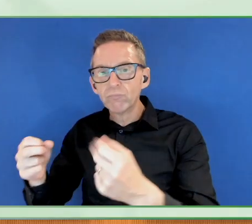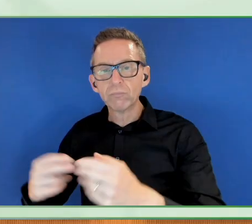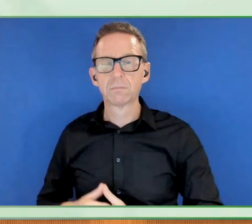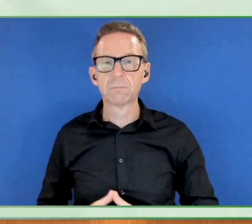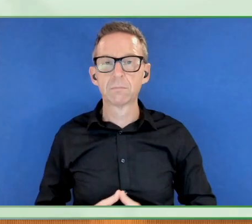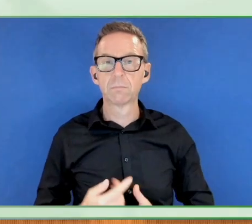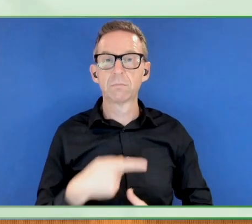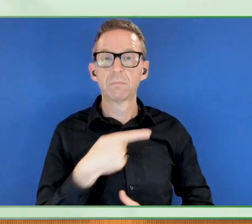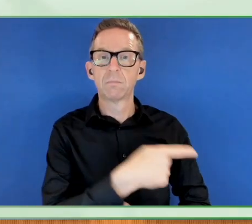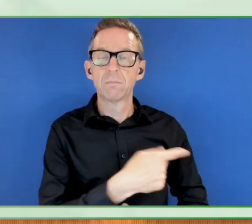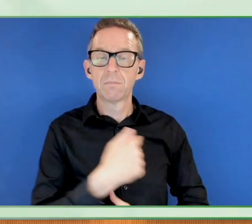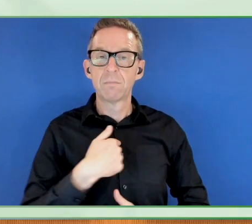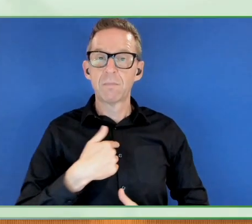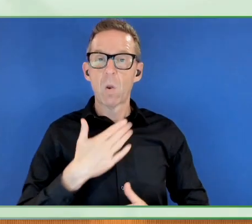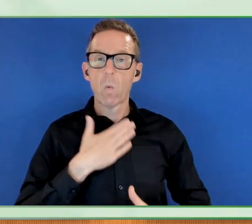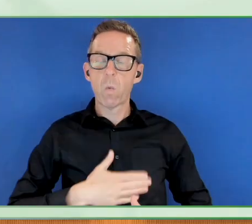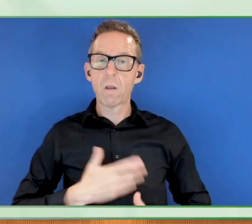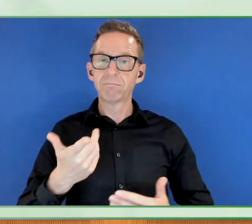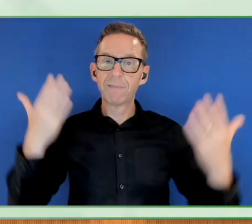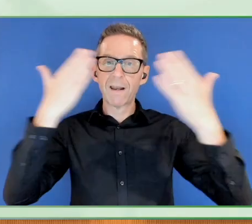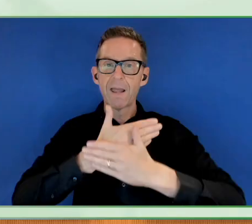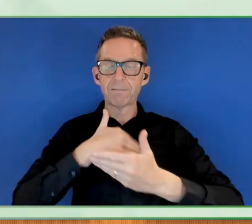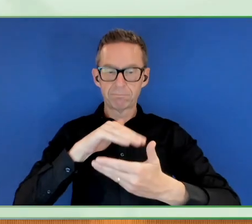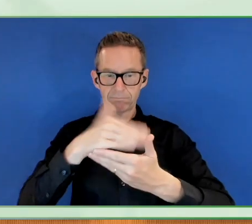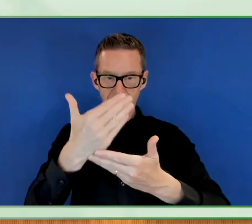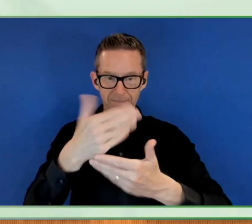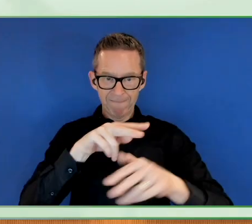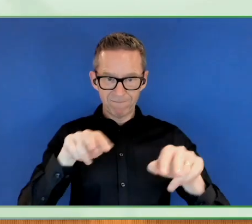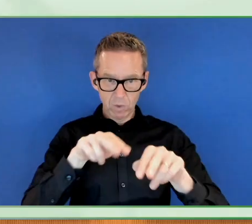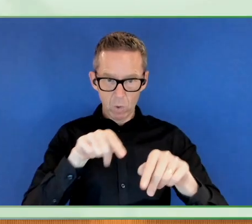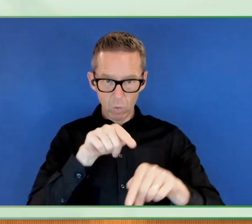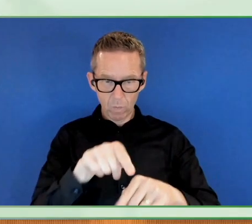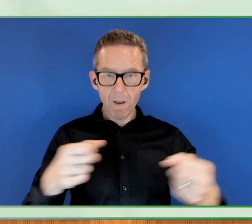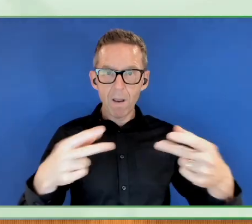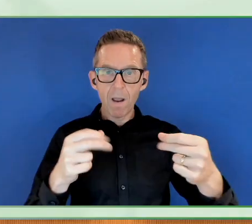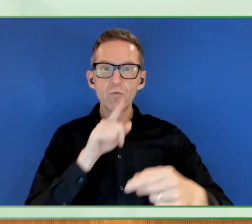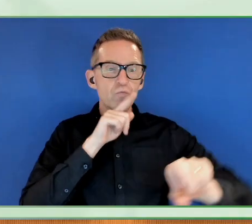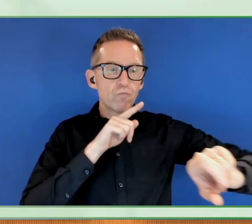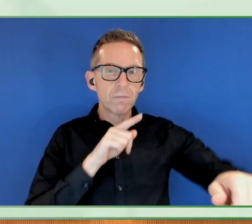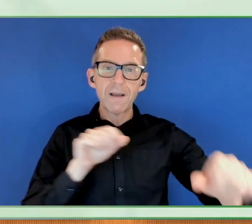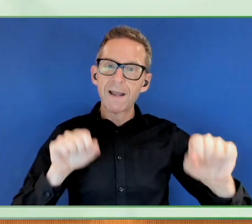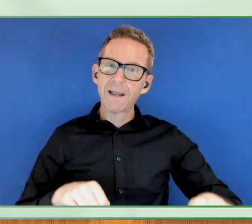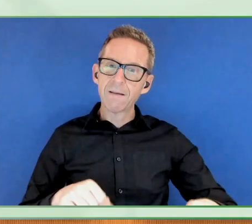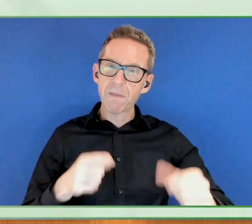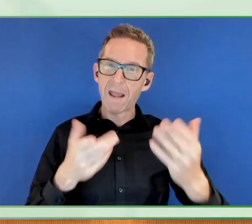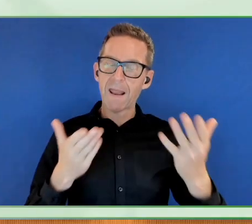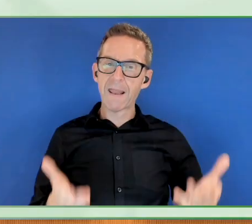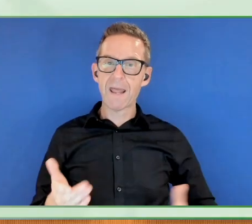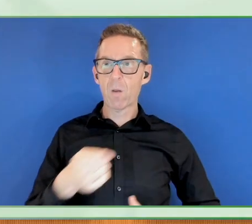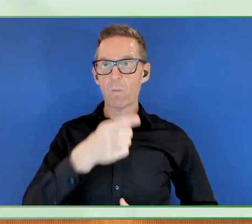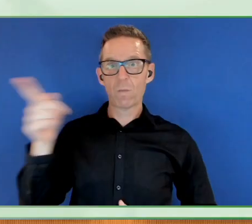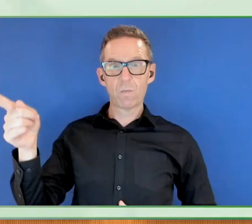media, watch those videos, those captions help. And today, Gen Z will not watch a video without